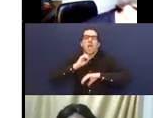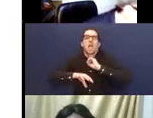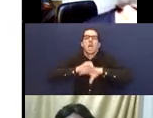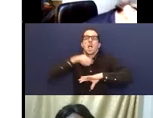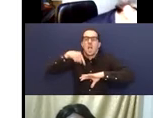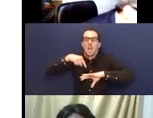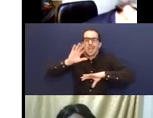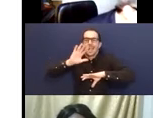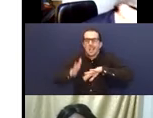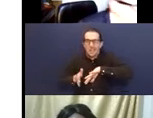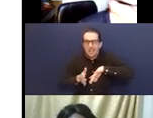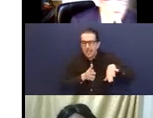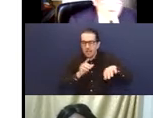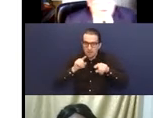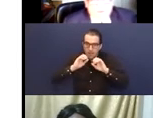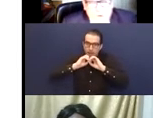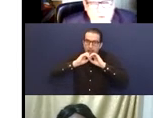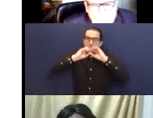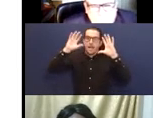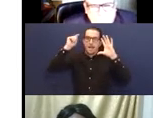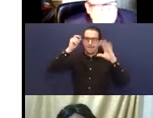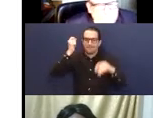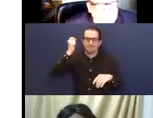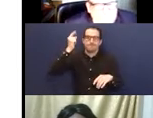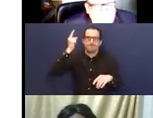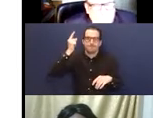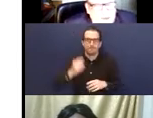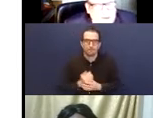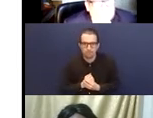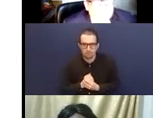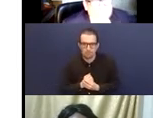Sarah to do the introduction of this module.